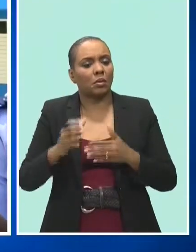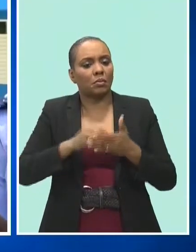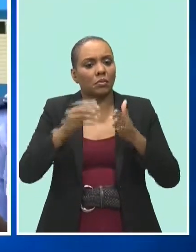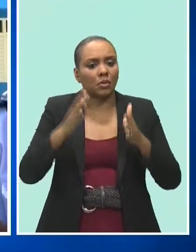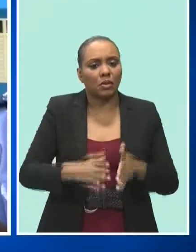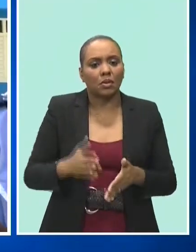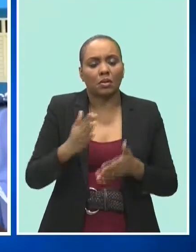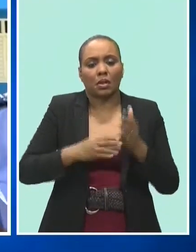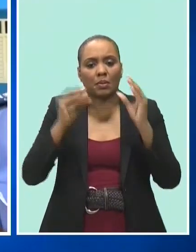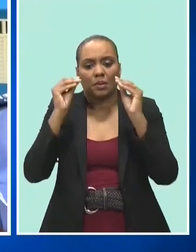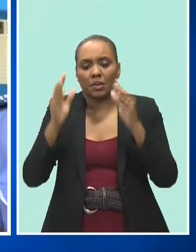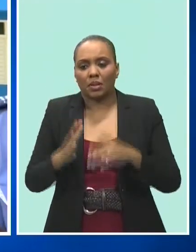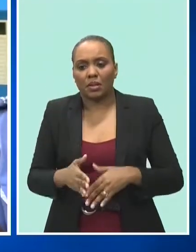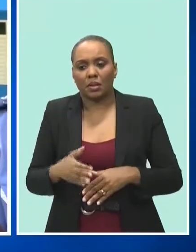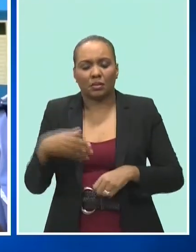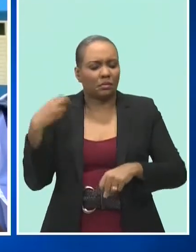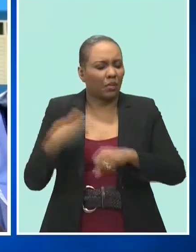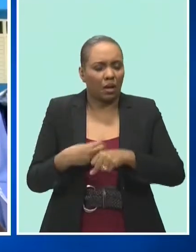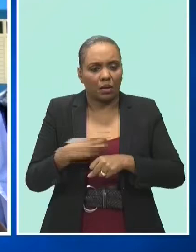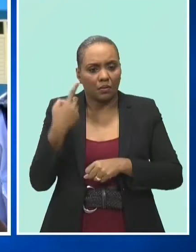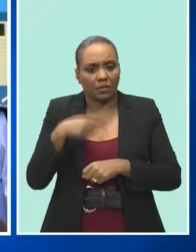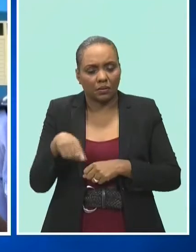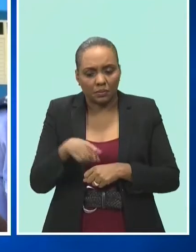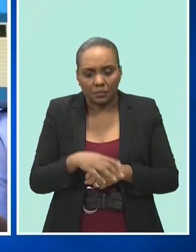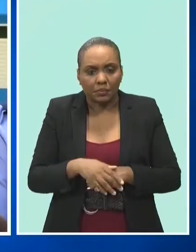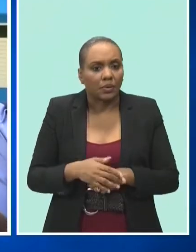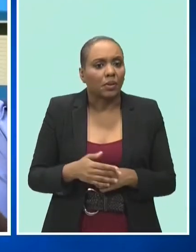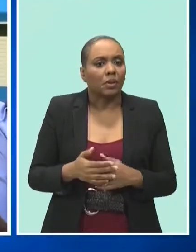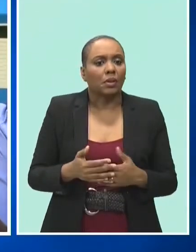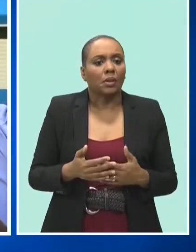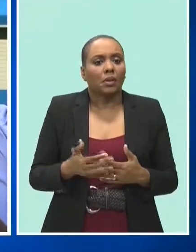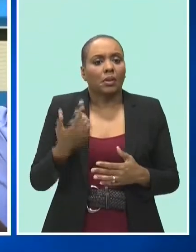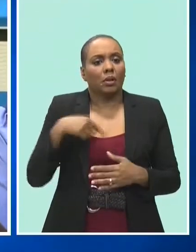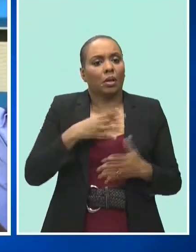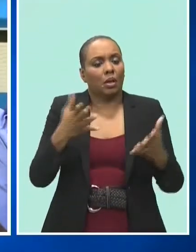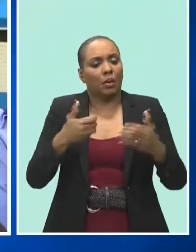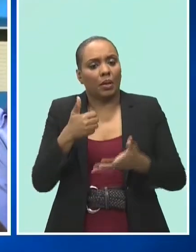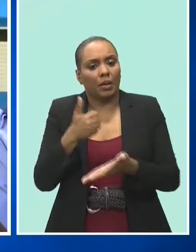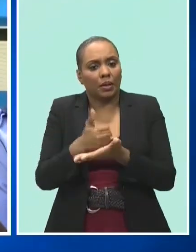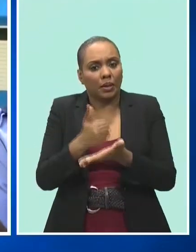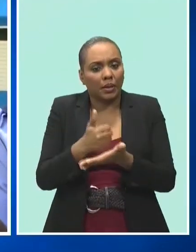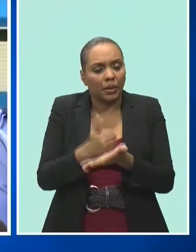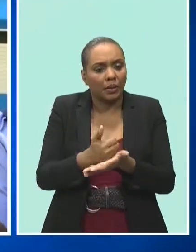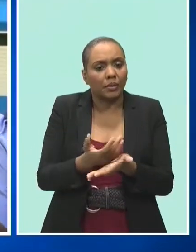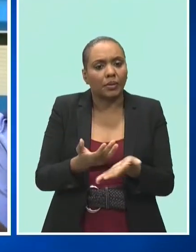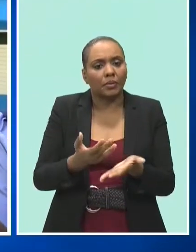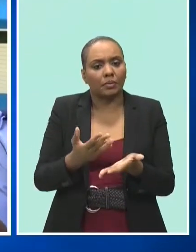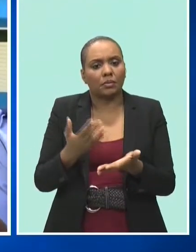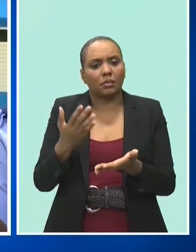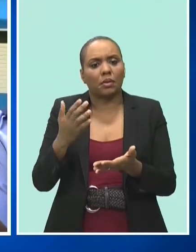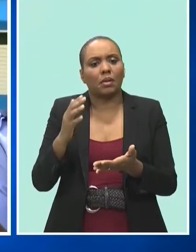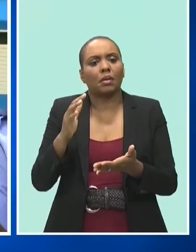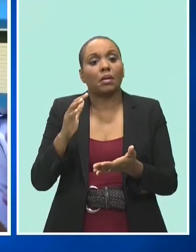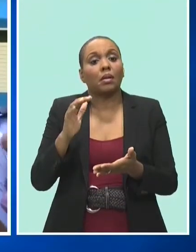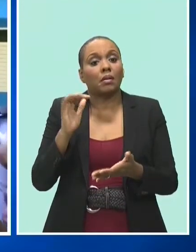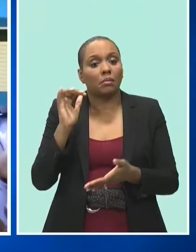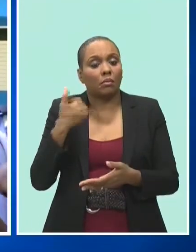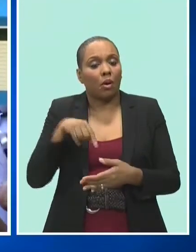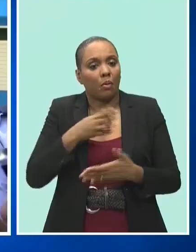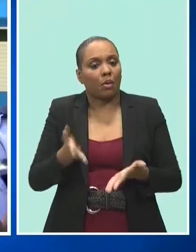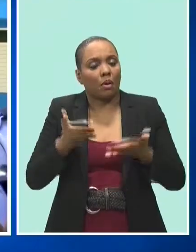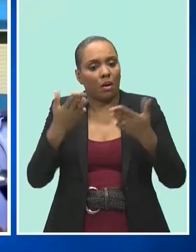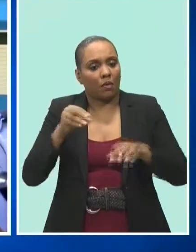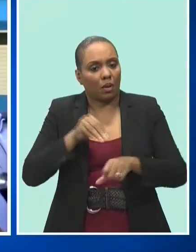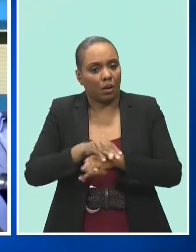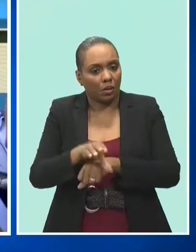to reintegrate tomorrow, to be able to help pull some weight as well. And we recognize that there are some students as